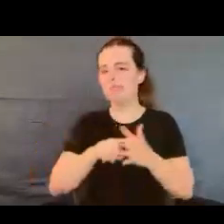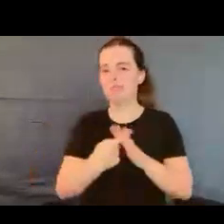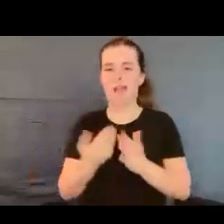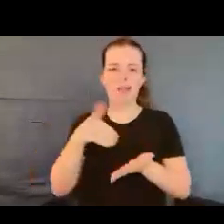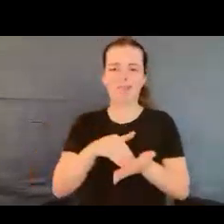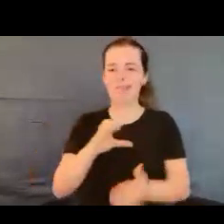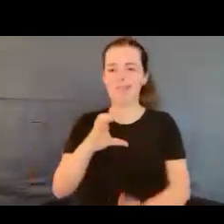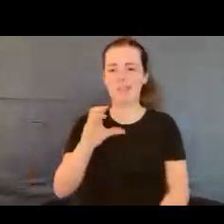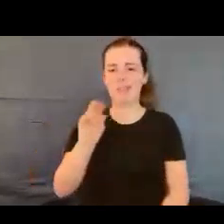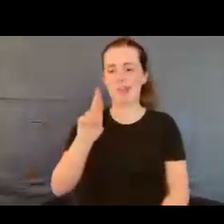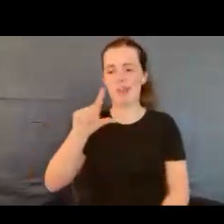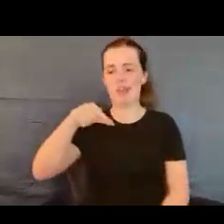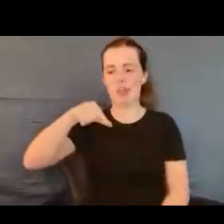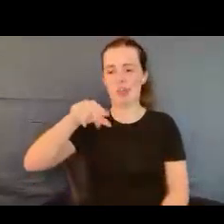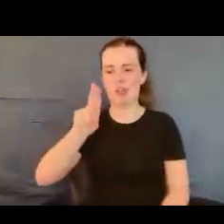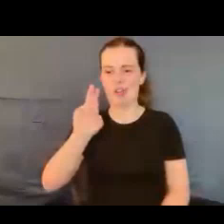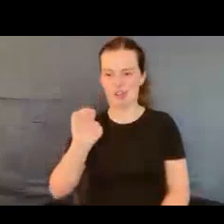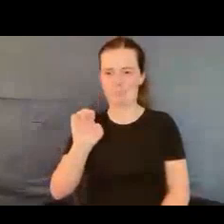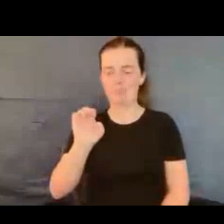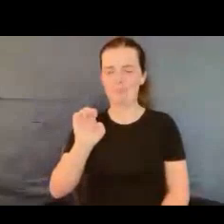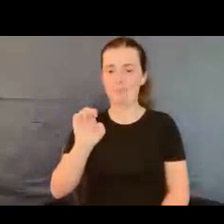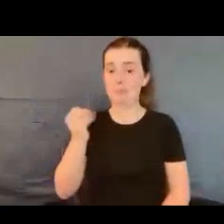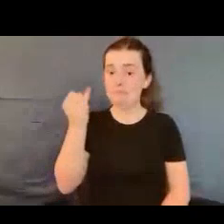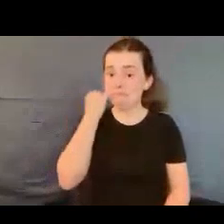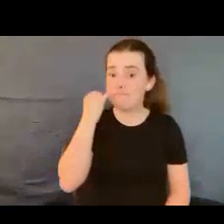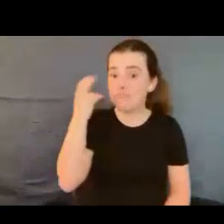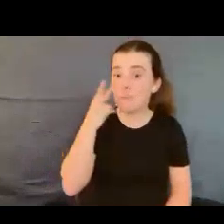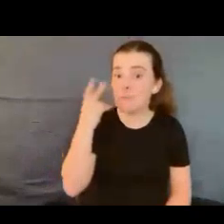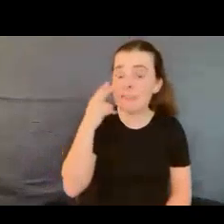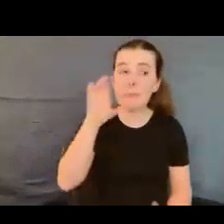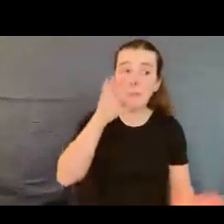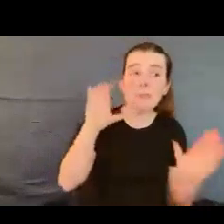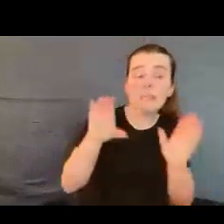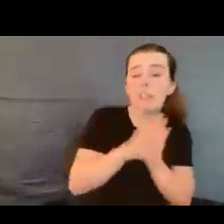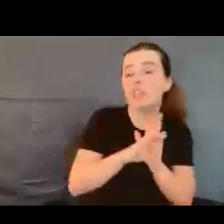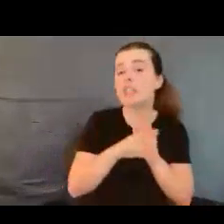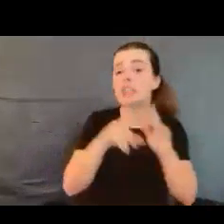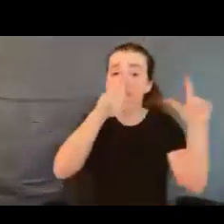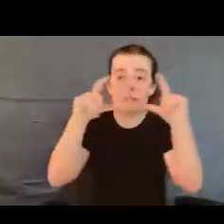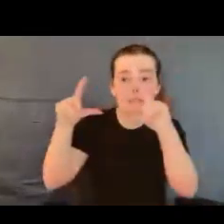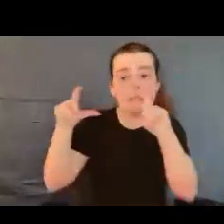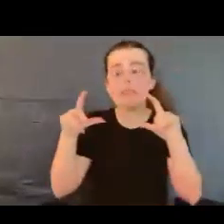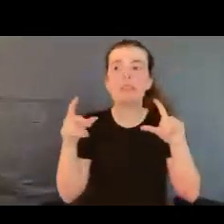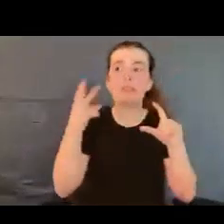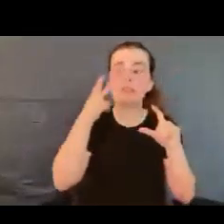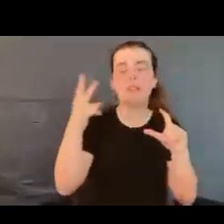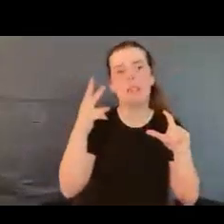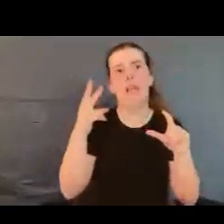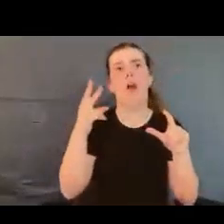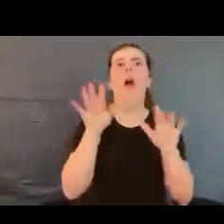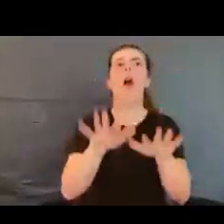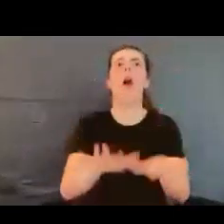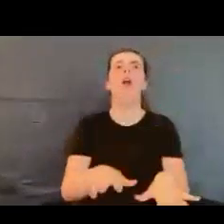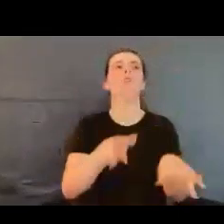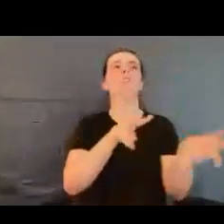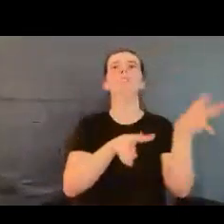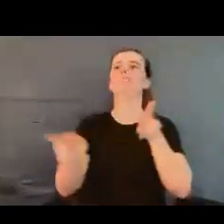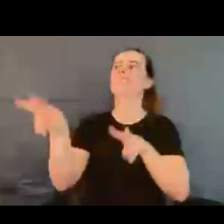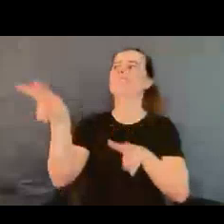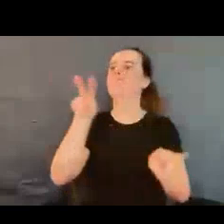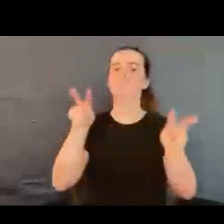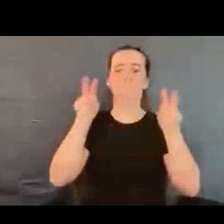seen kind of some footage of this course or any photography, I feel like this is one of the most iconic views, is seeing someone going up the cirque,